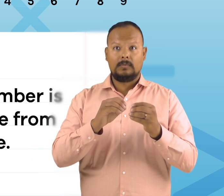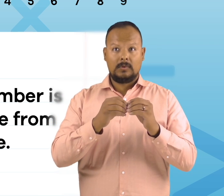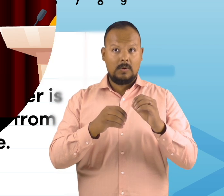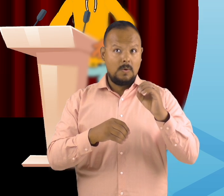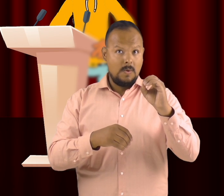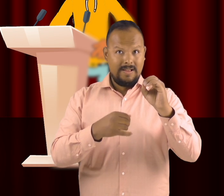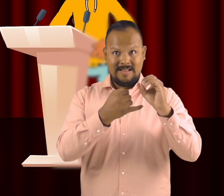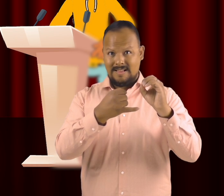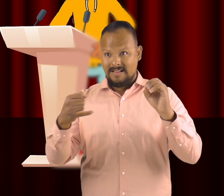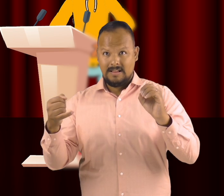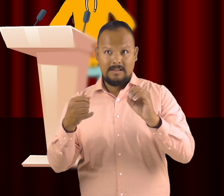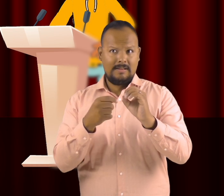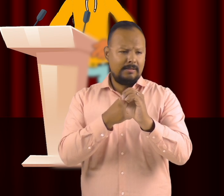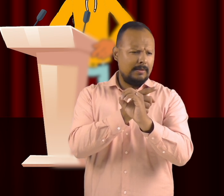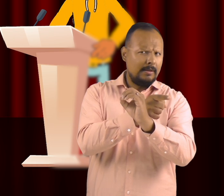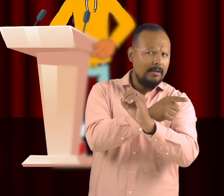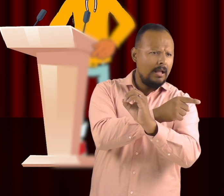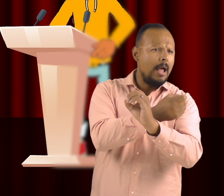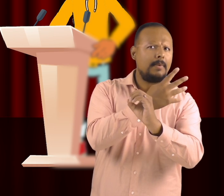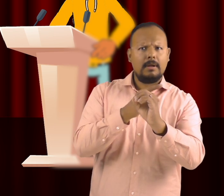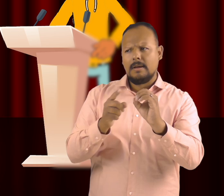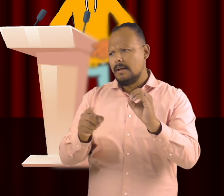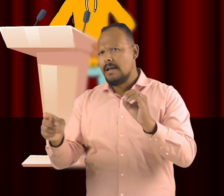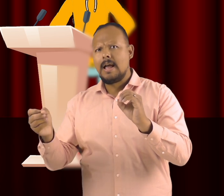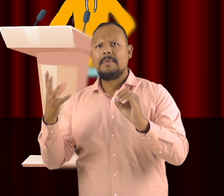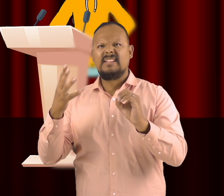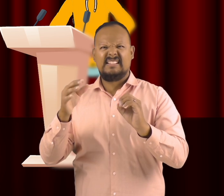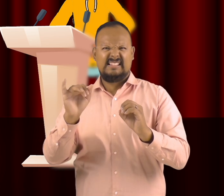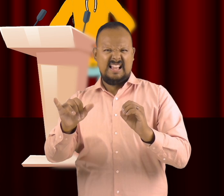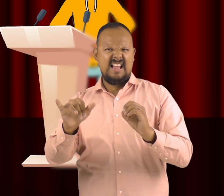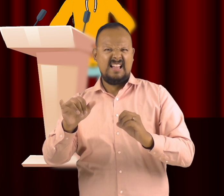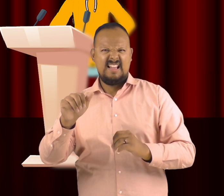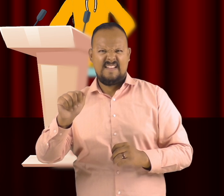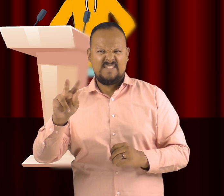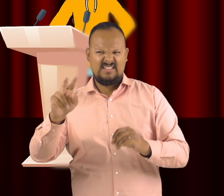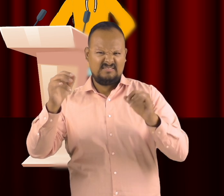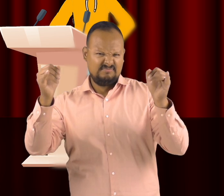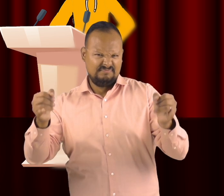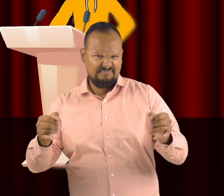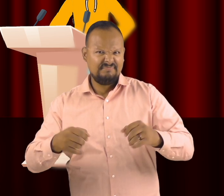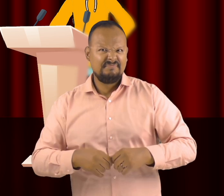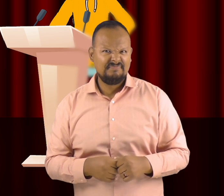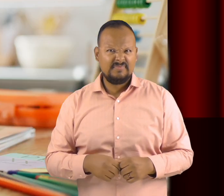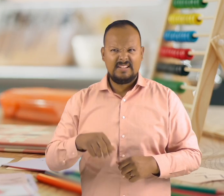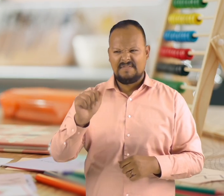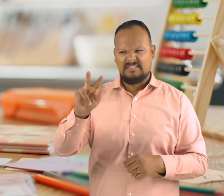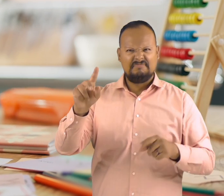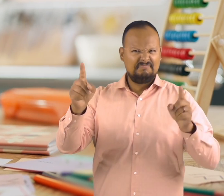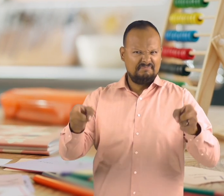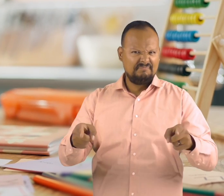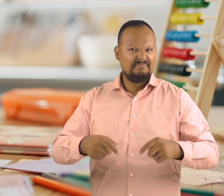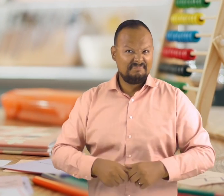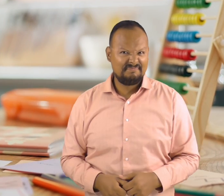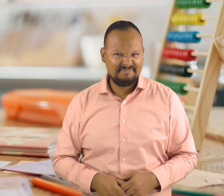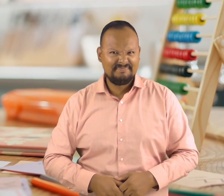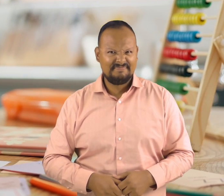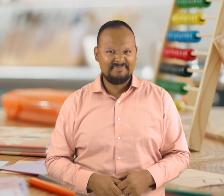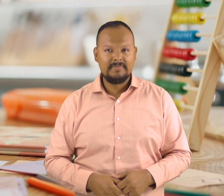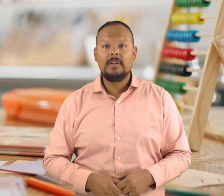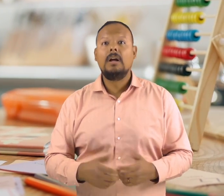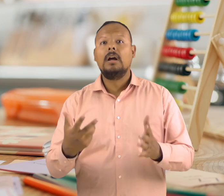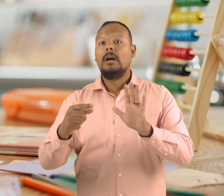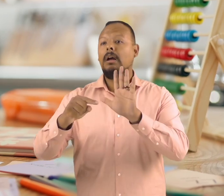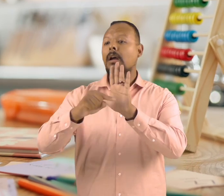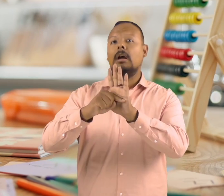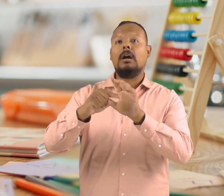and that the position of a negative symbol is super important. Now, go have fun